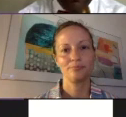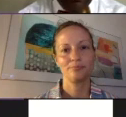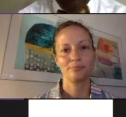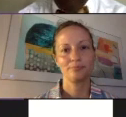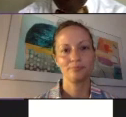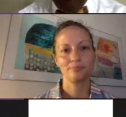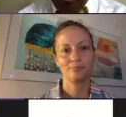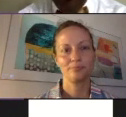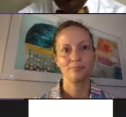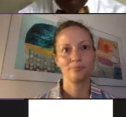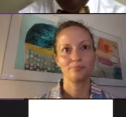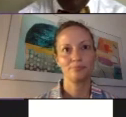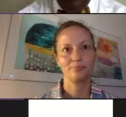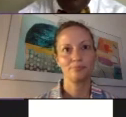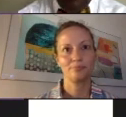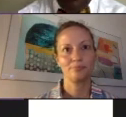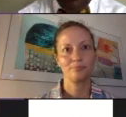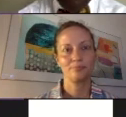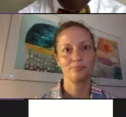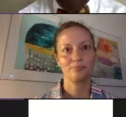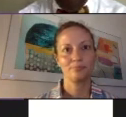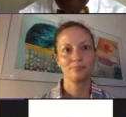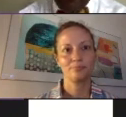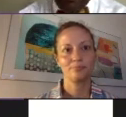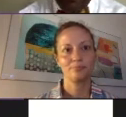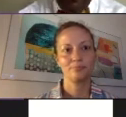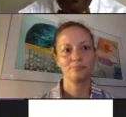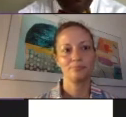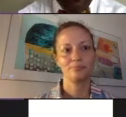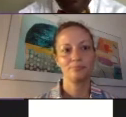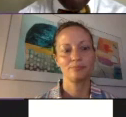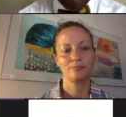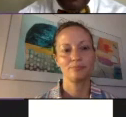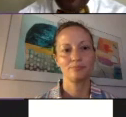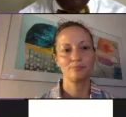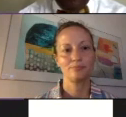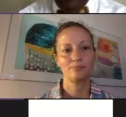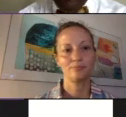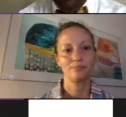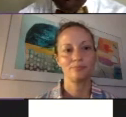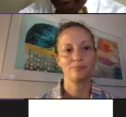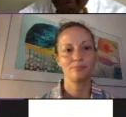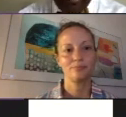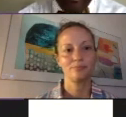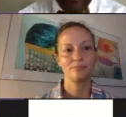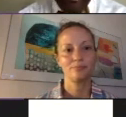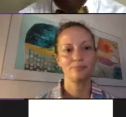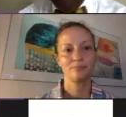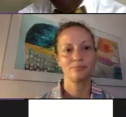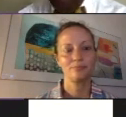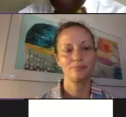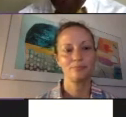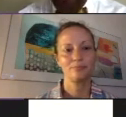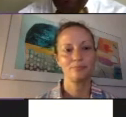benefits, you know, those who have a background in music, 19% higher in English, 17% higher